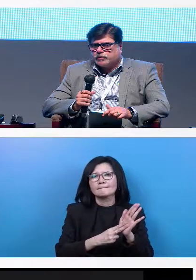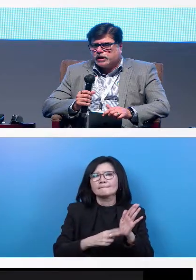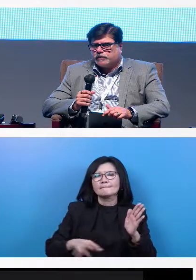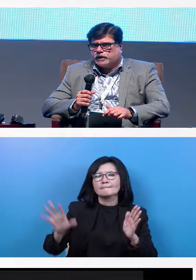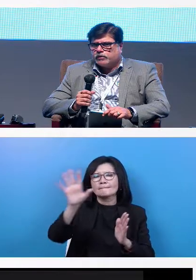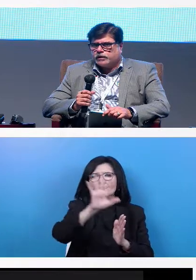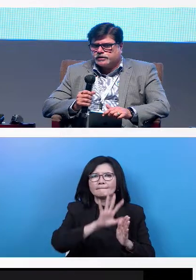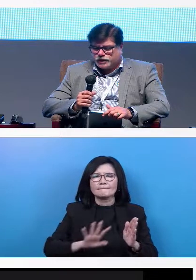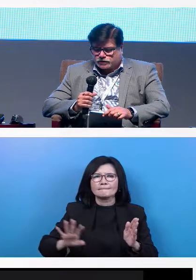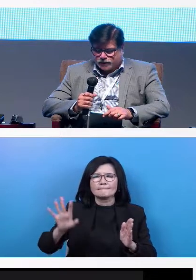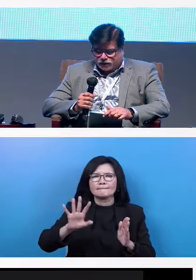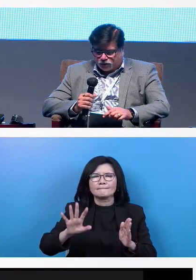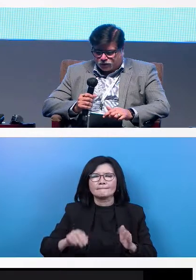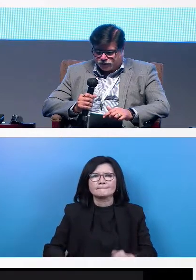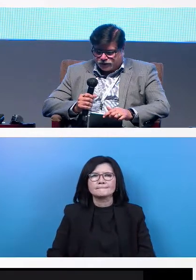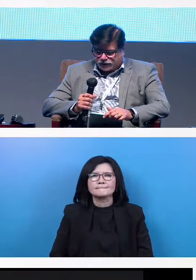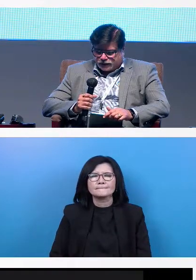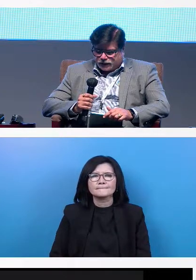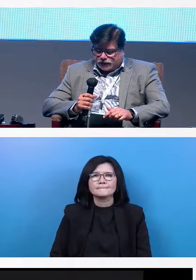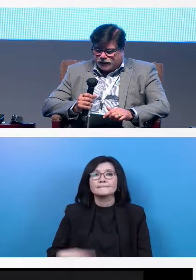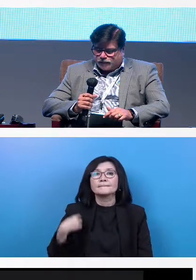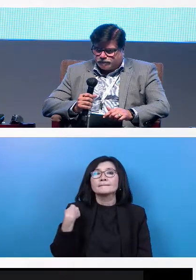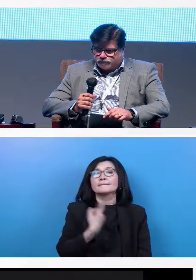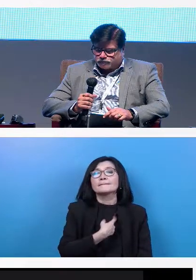require them to have regular assessment of